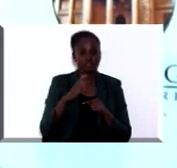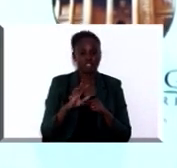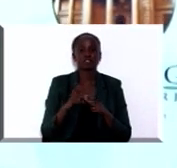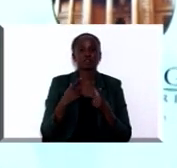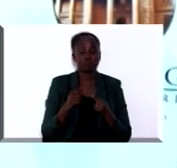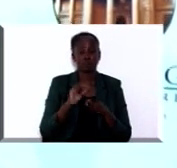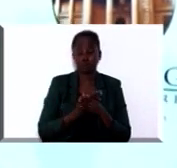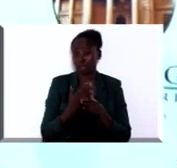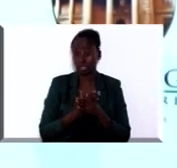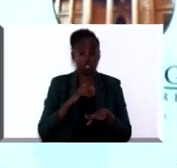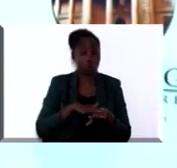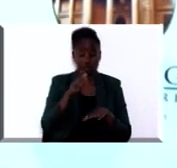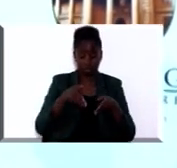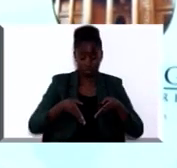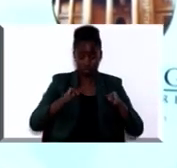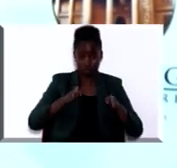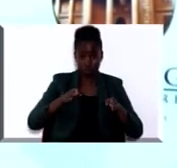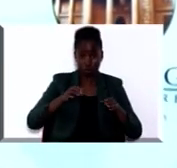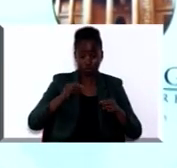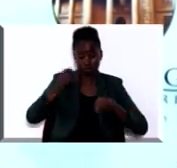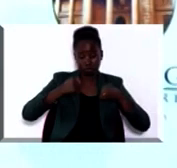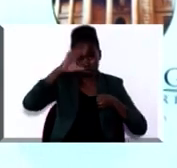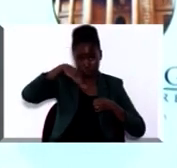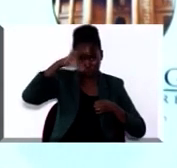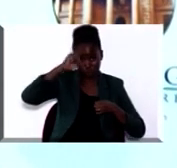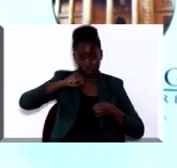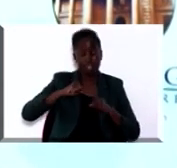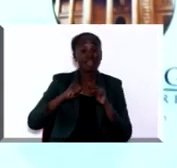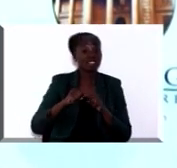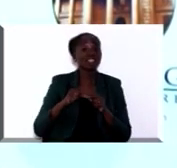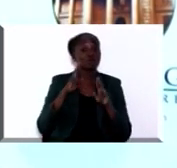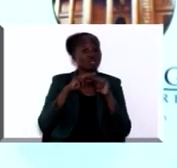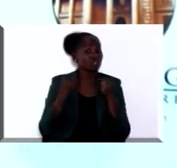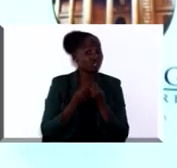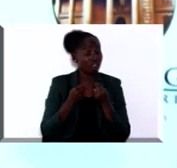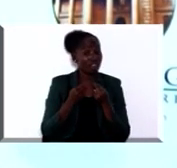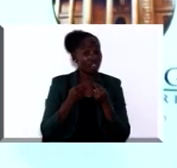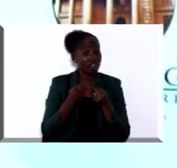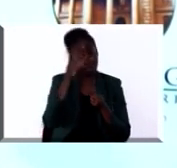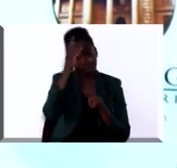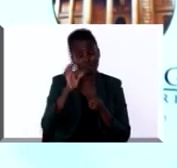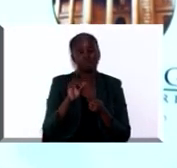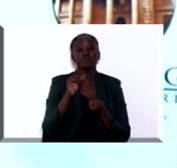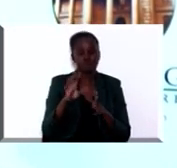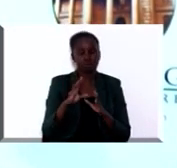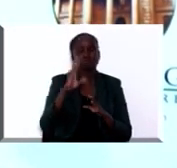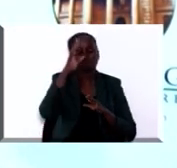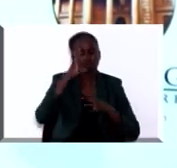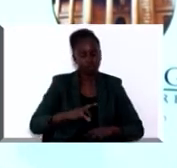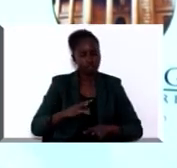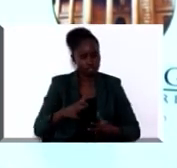e-tolls. This case has been made to national government, and I know that a decision has been